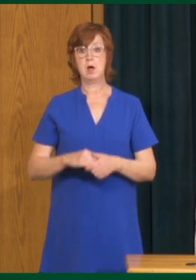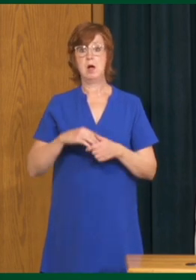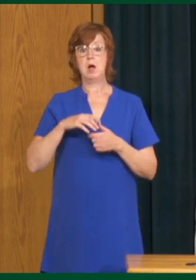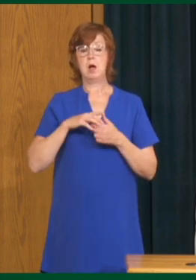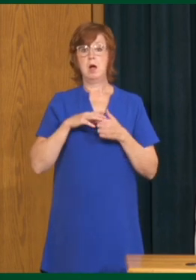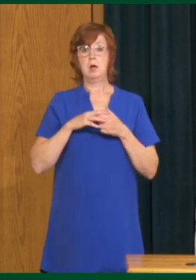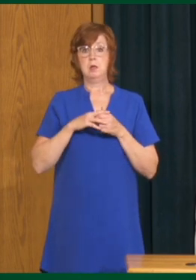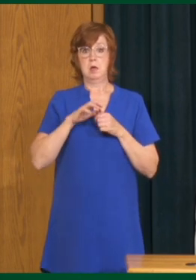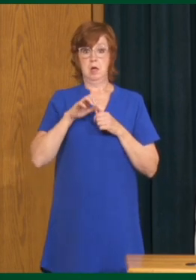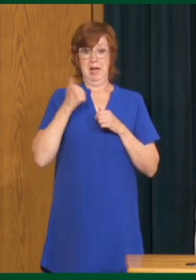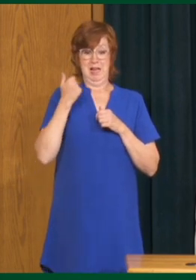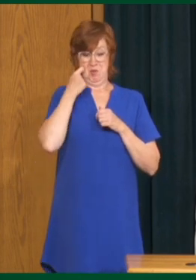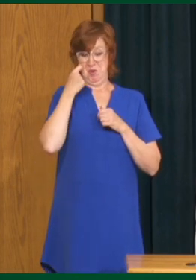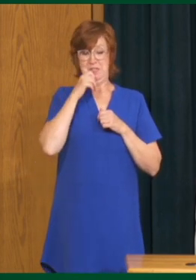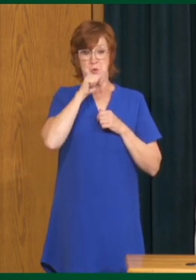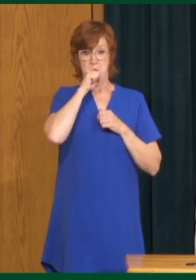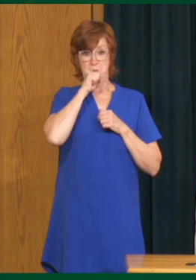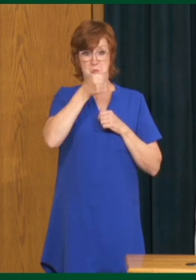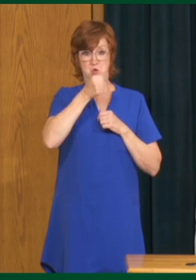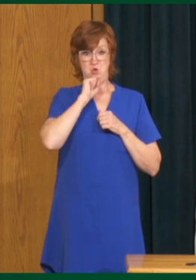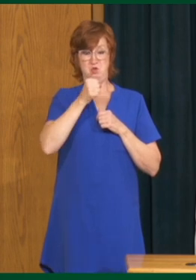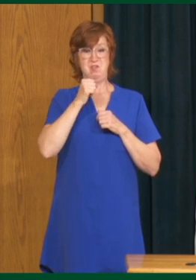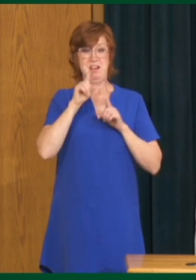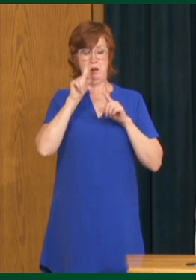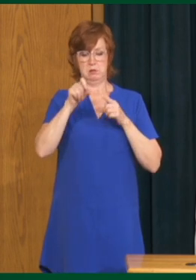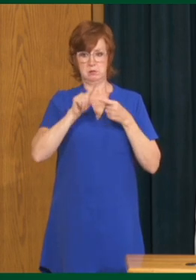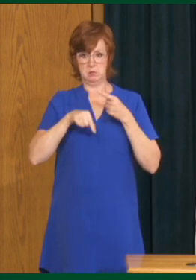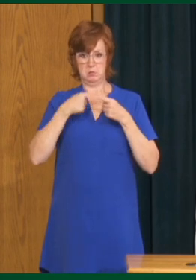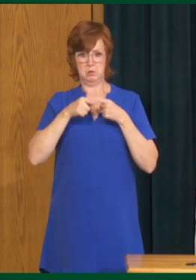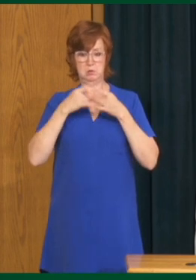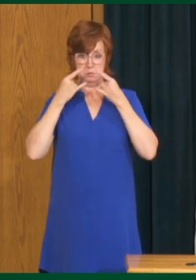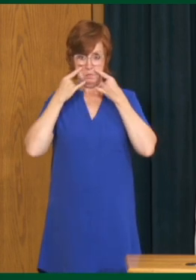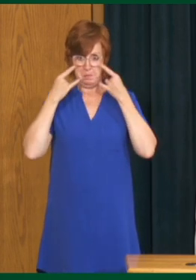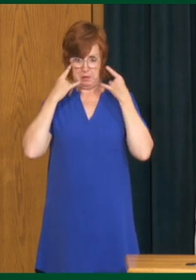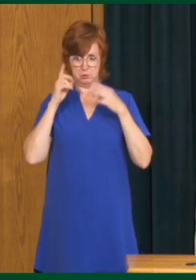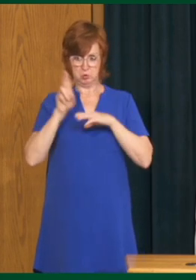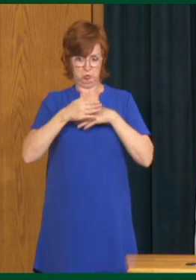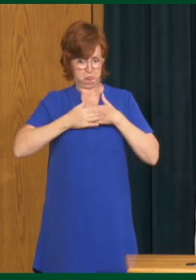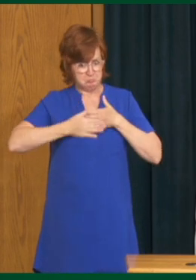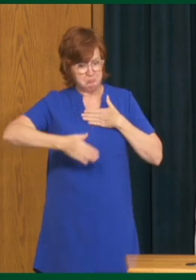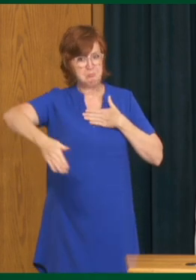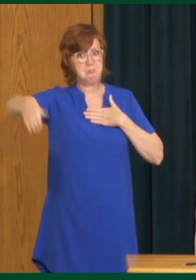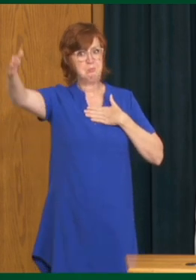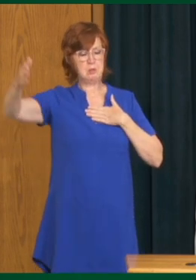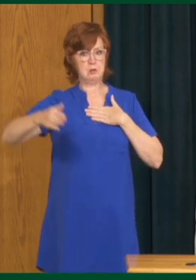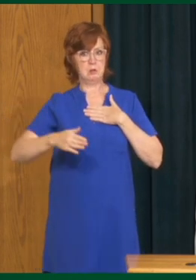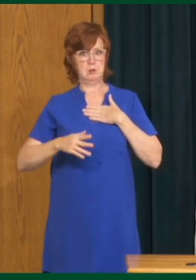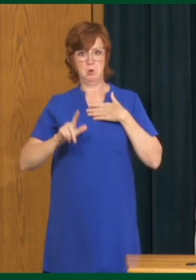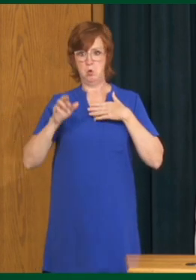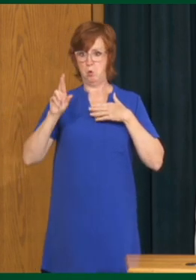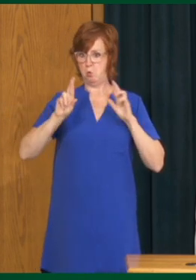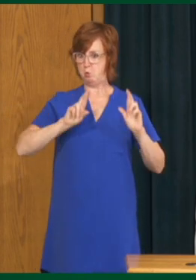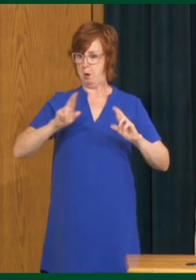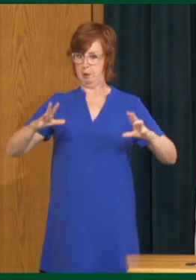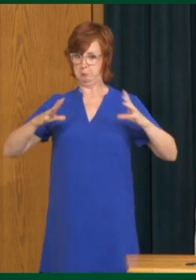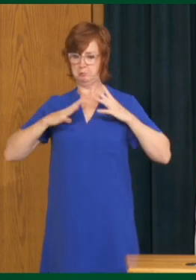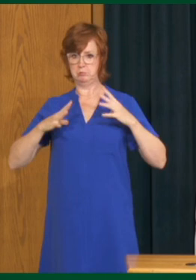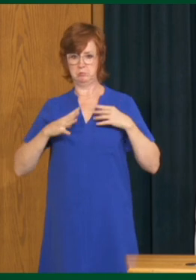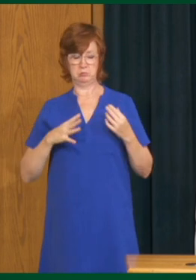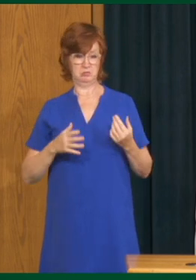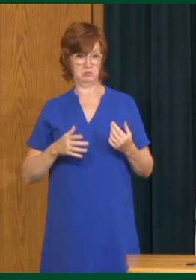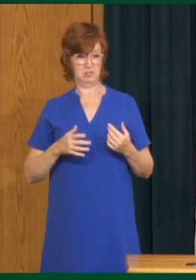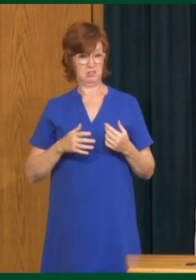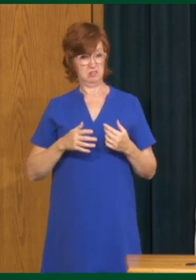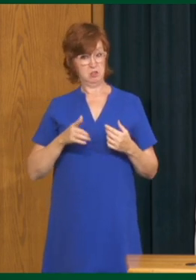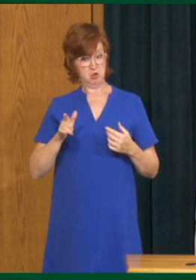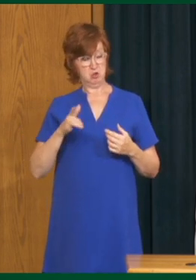to wearing masks in indoor spaces? I think Dr. Shahab, you mentioned a couple of weeks ago that there could be more of a push for that in the fall